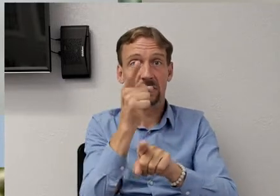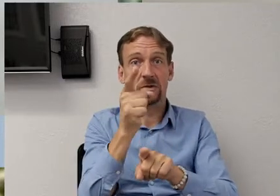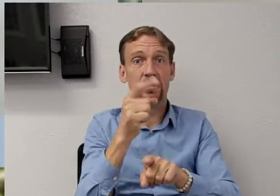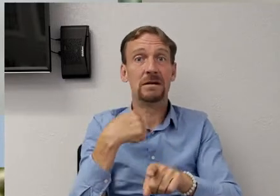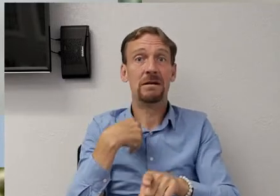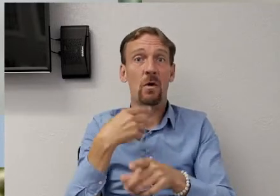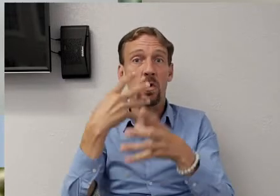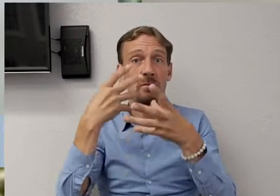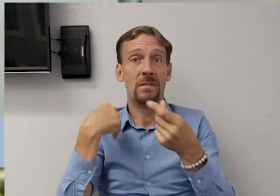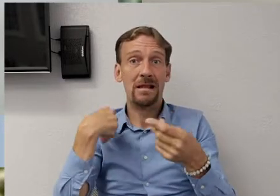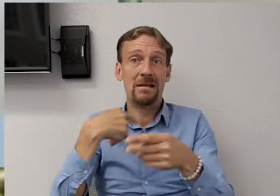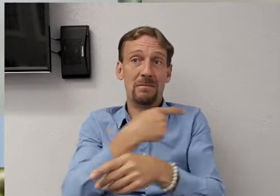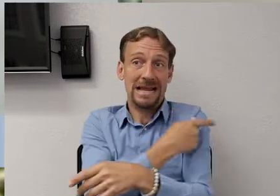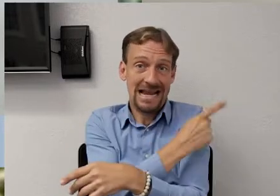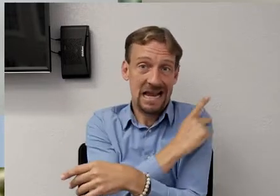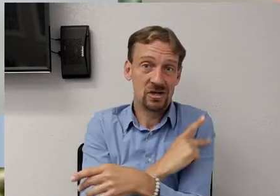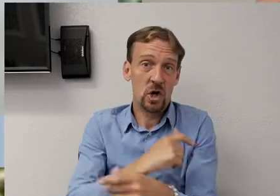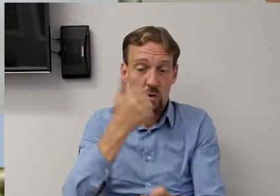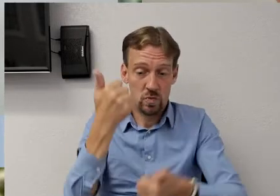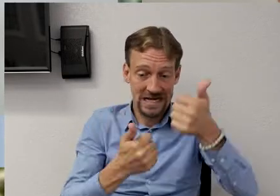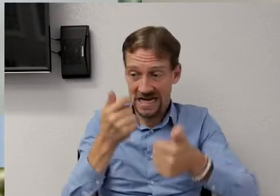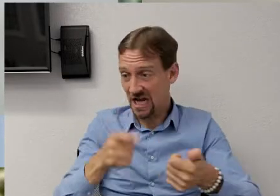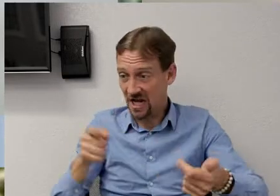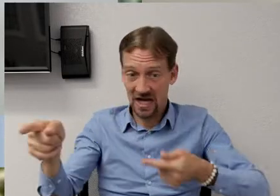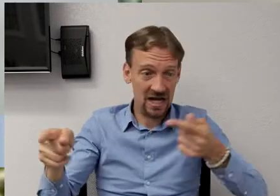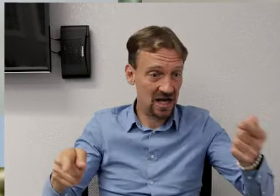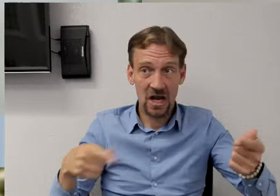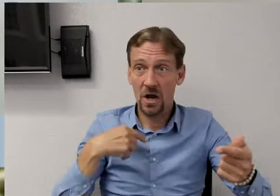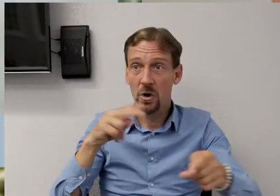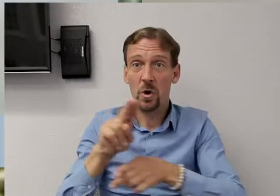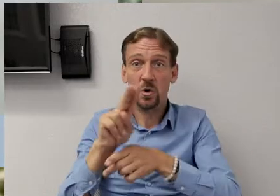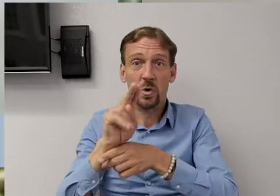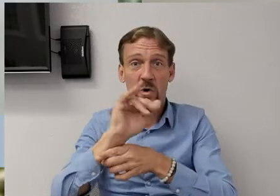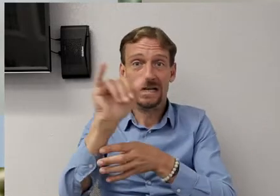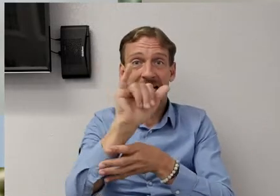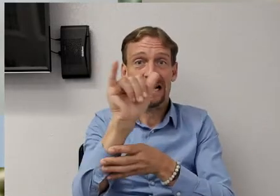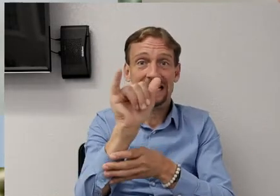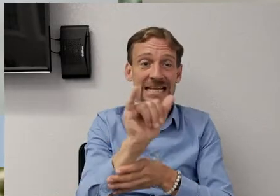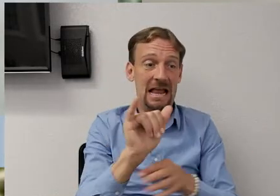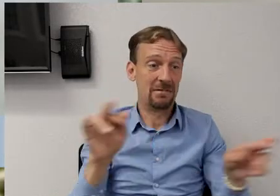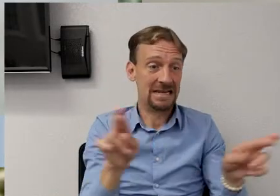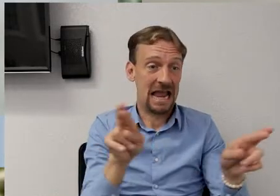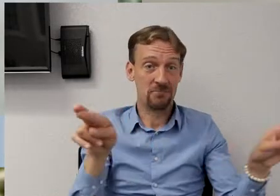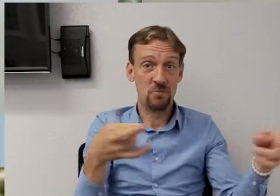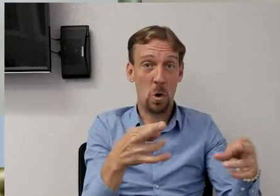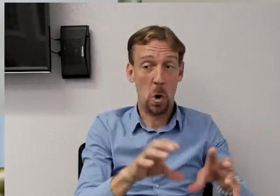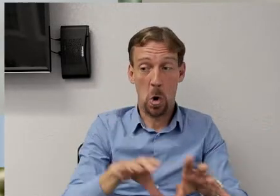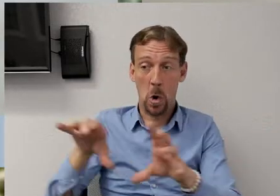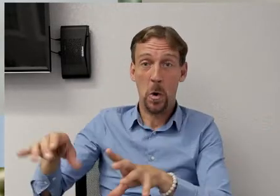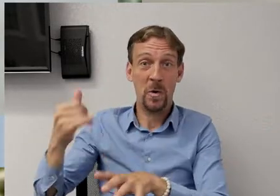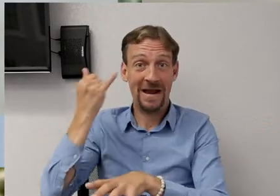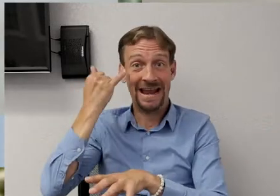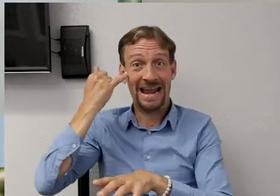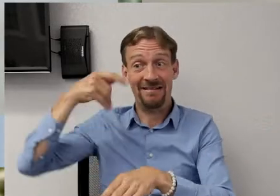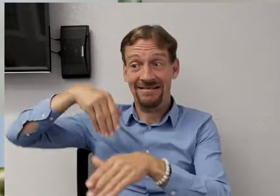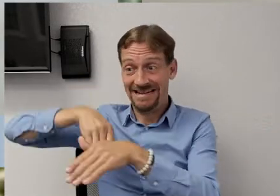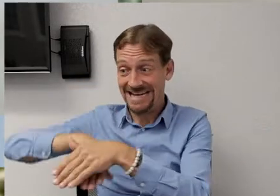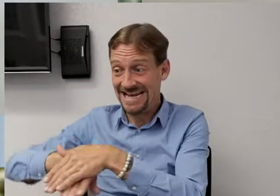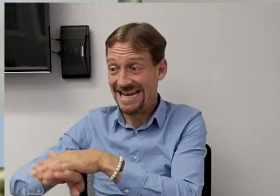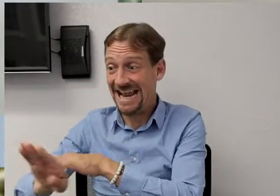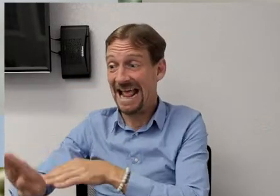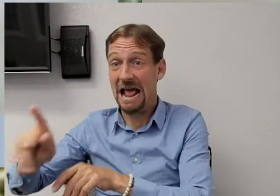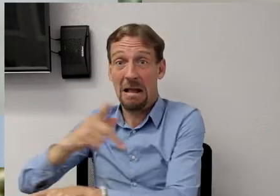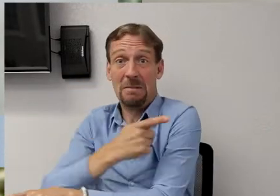what patients am I going to wear it? We used to keep, you know, the same PPE in the same room so that every time you went to take care of that